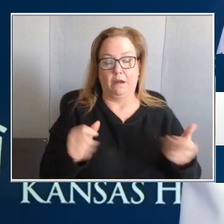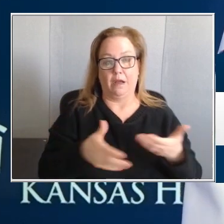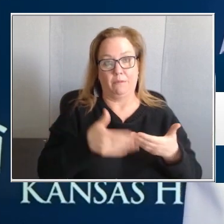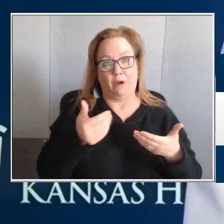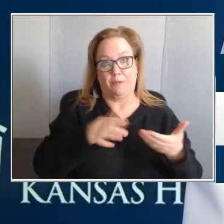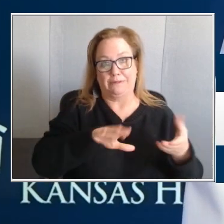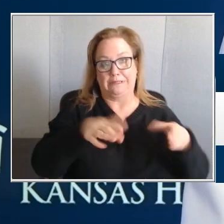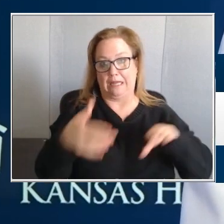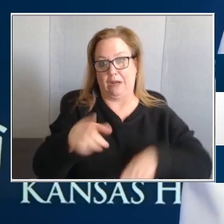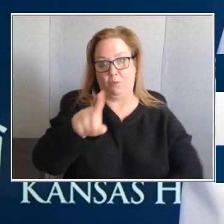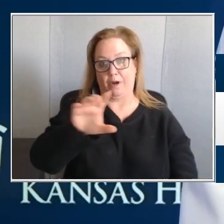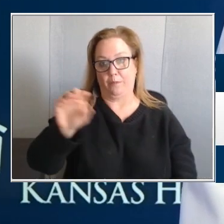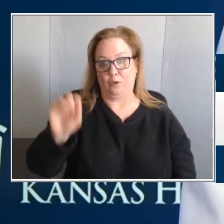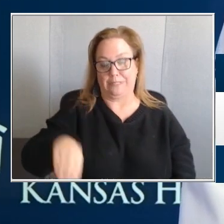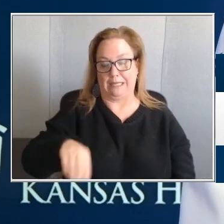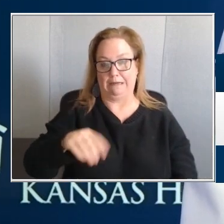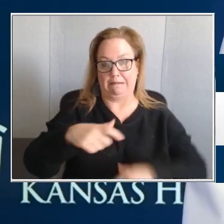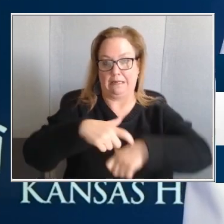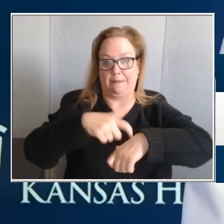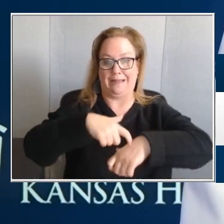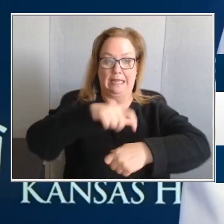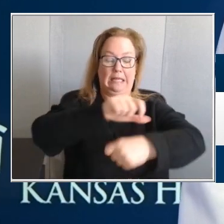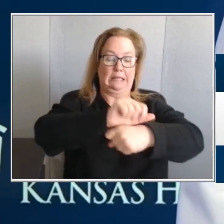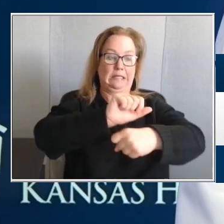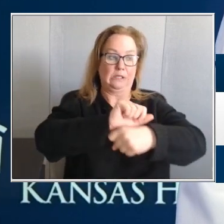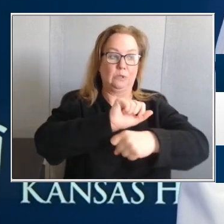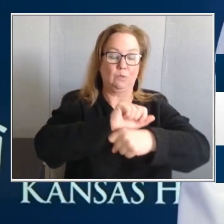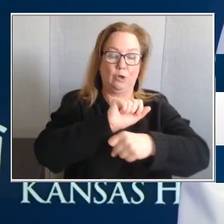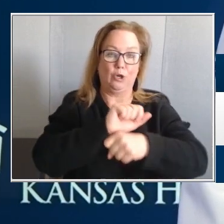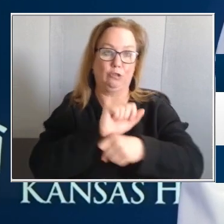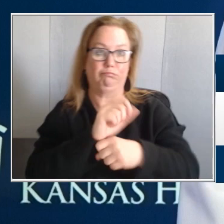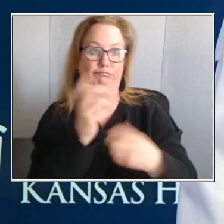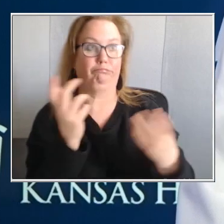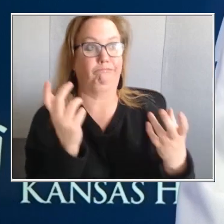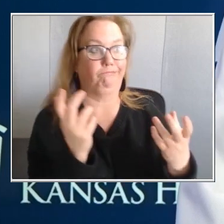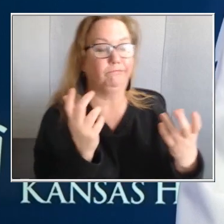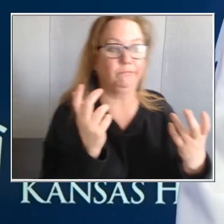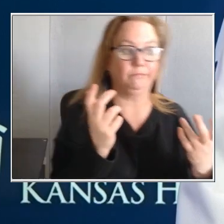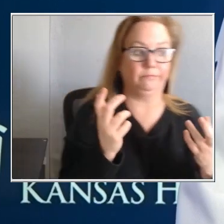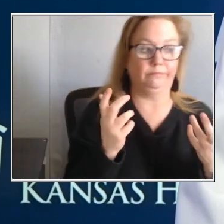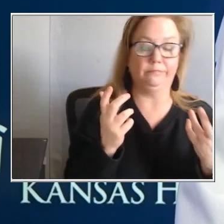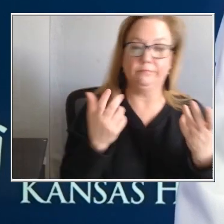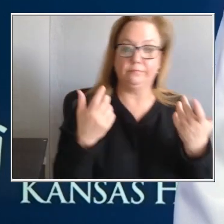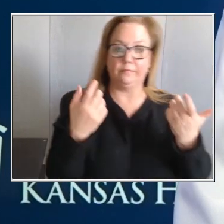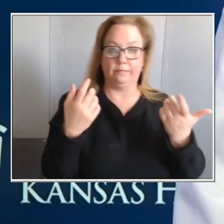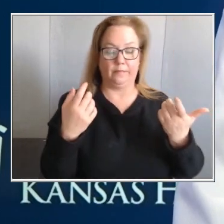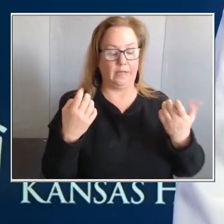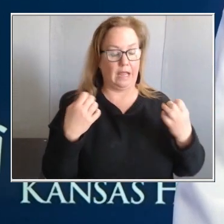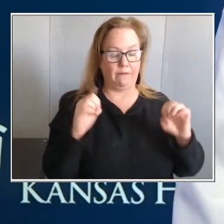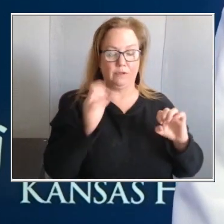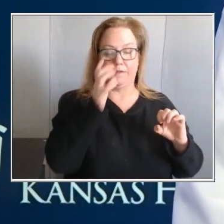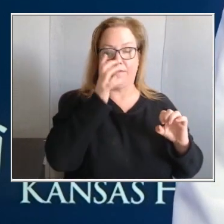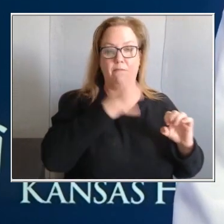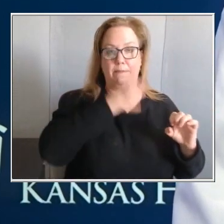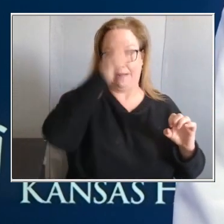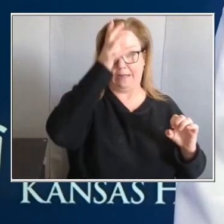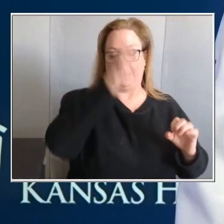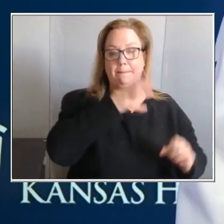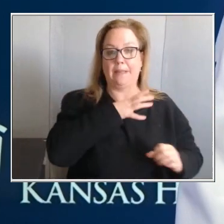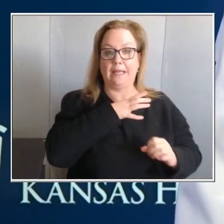time. This is work that's based on the efforts of men and women in laboratories, as you mentioned already